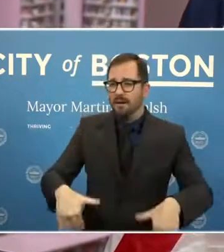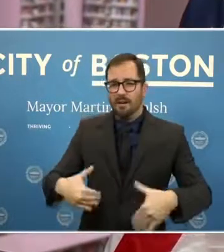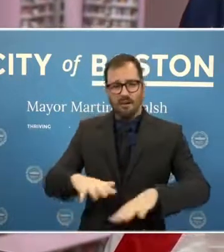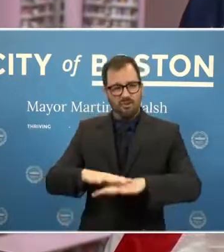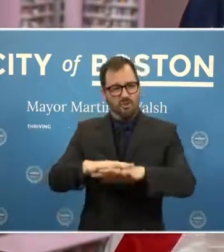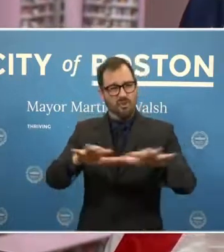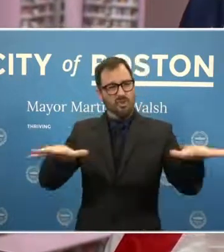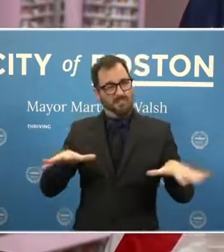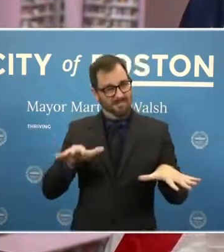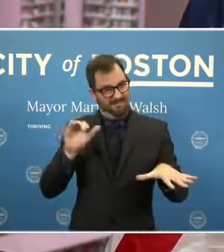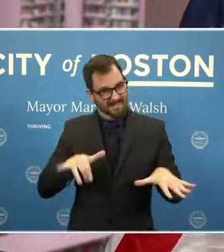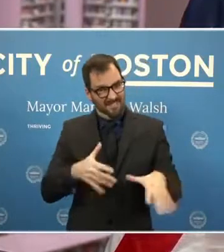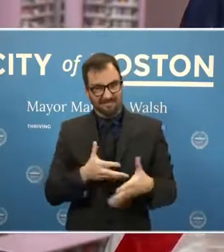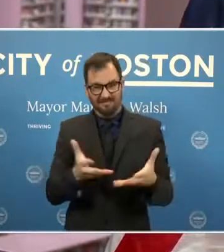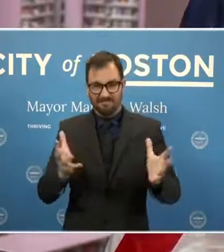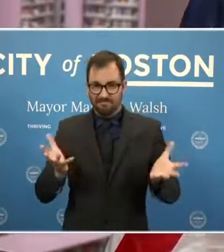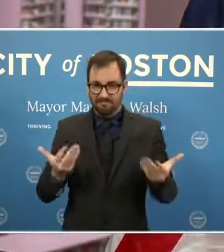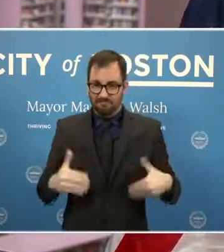one of my State of the Cities.